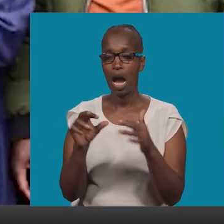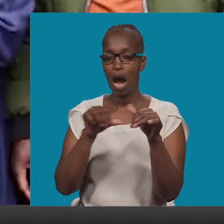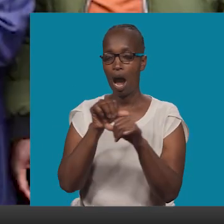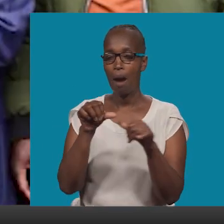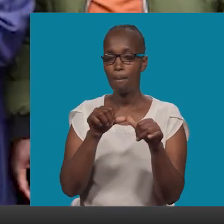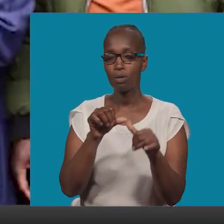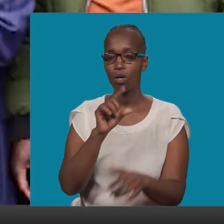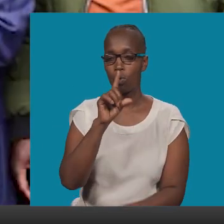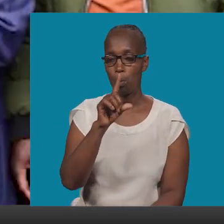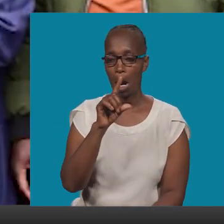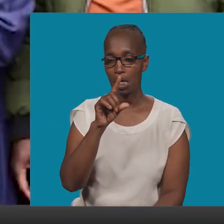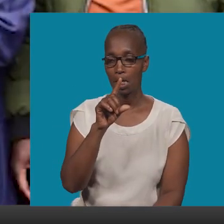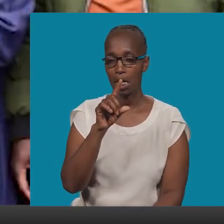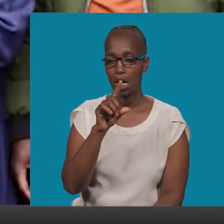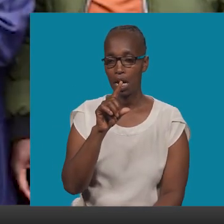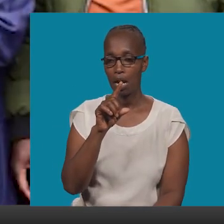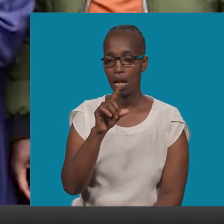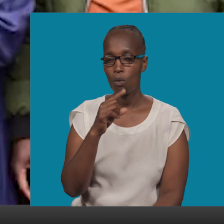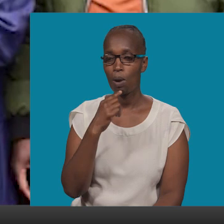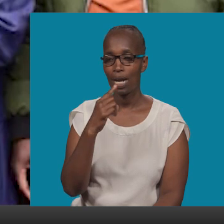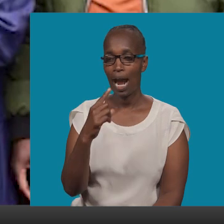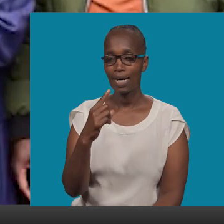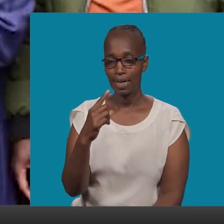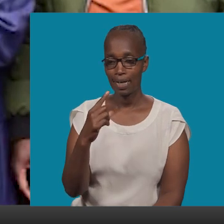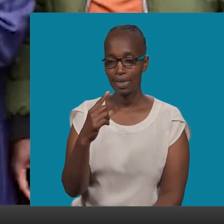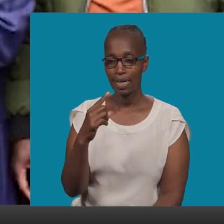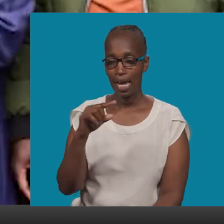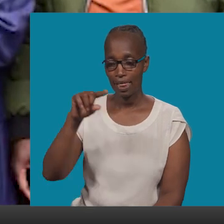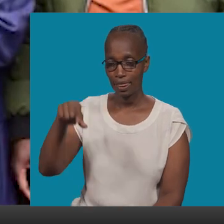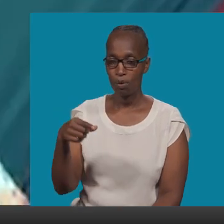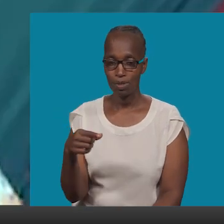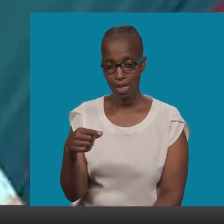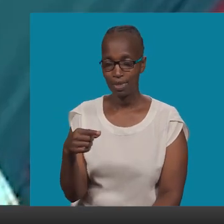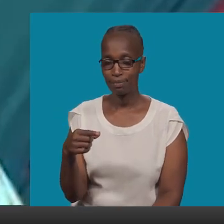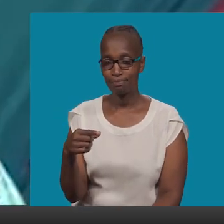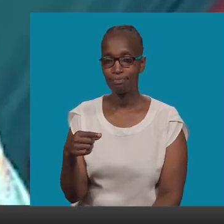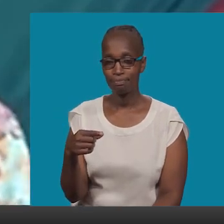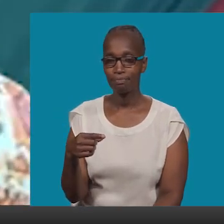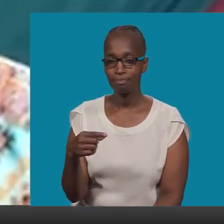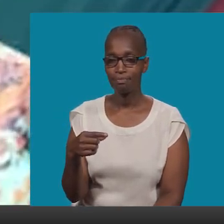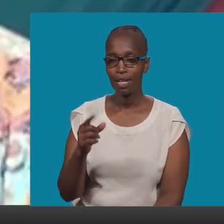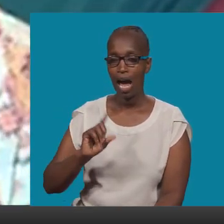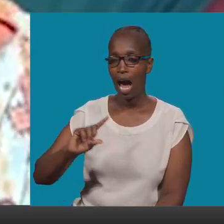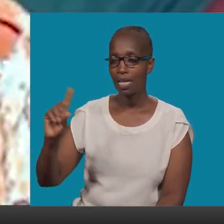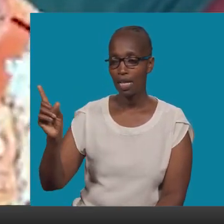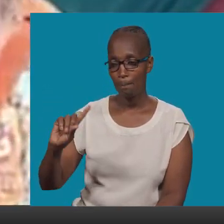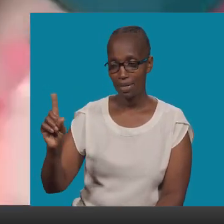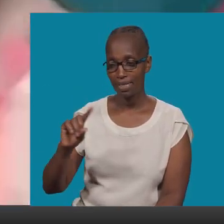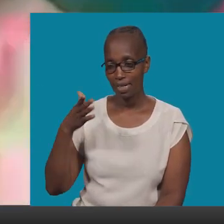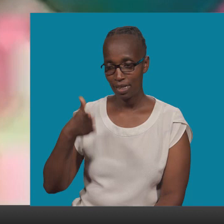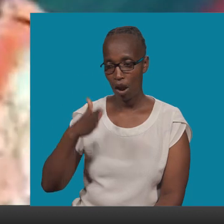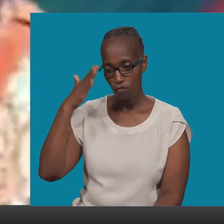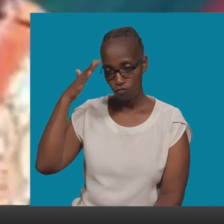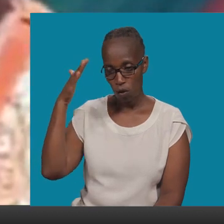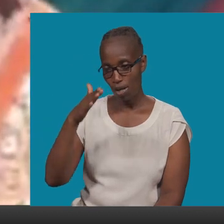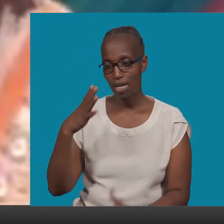za afya kwa jamii takriban 100,000 ili kuimarisha afya mashinani. On several occasions I have told Kenyans